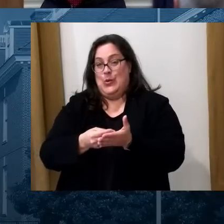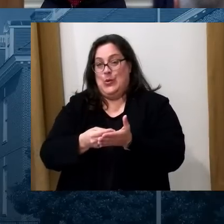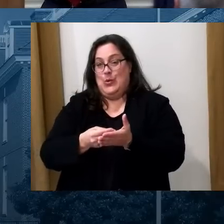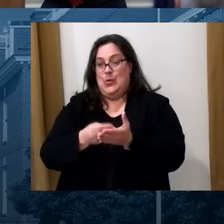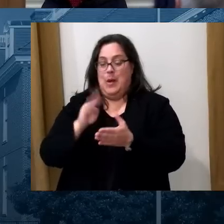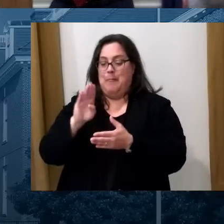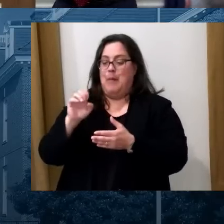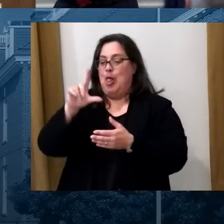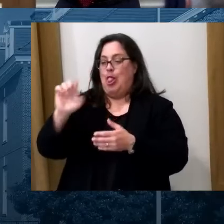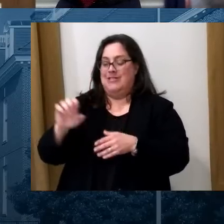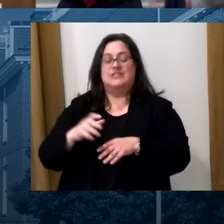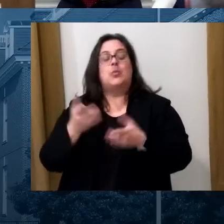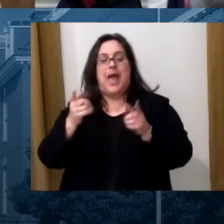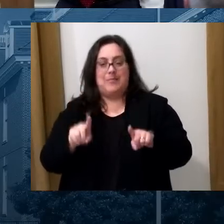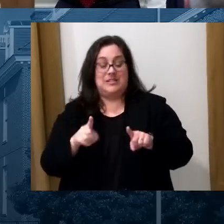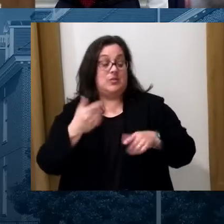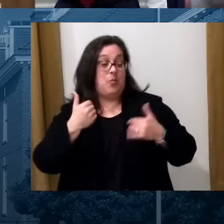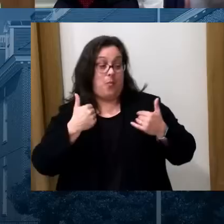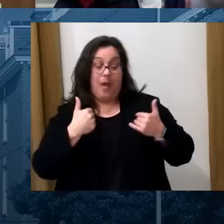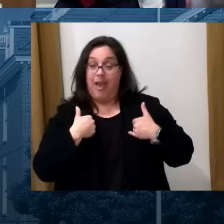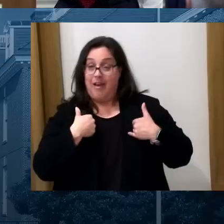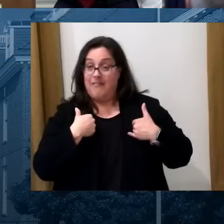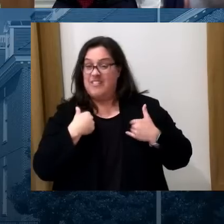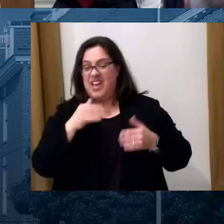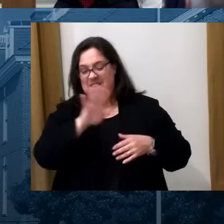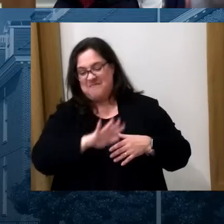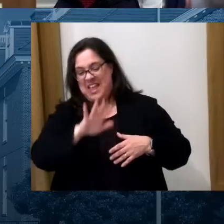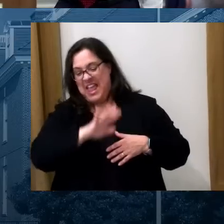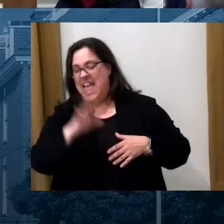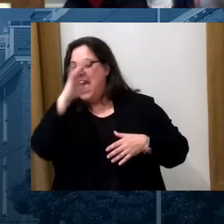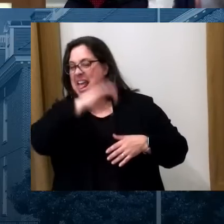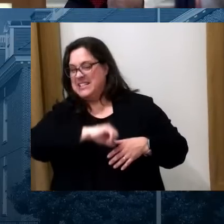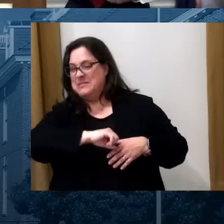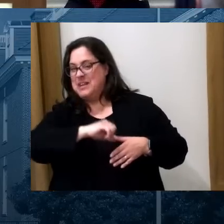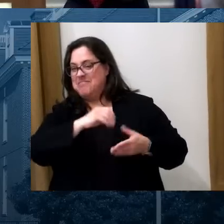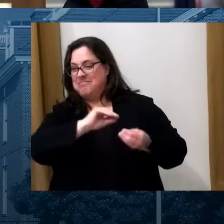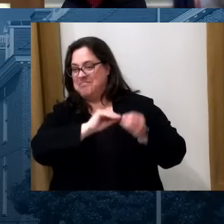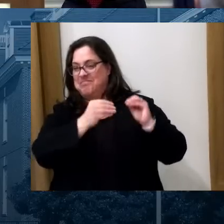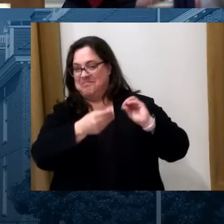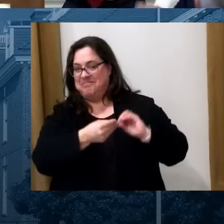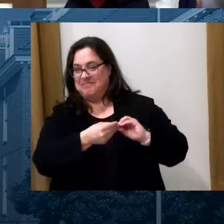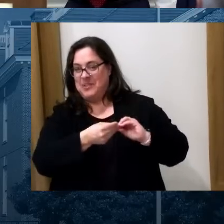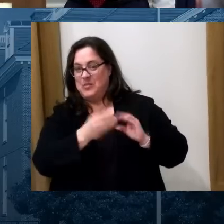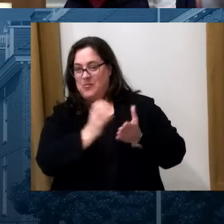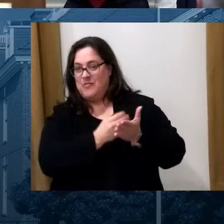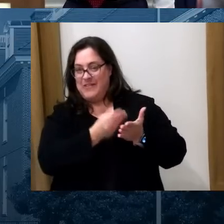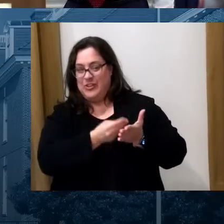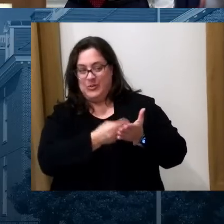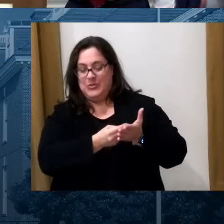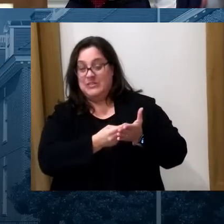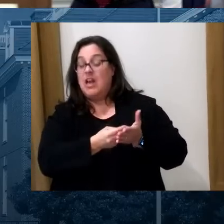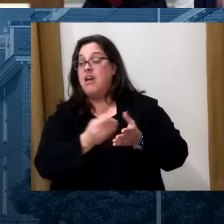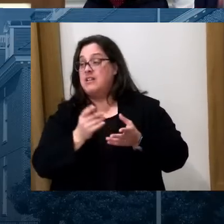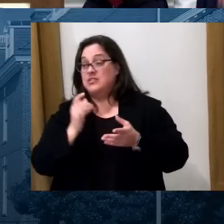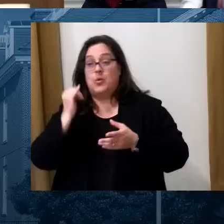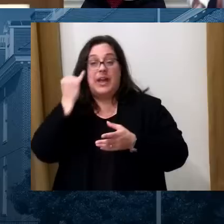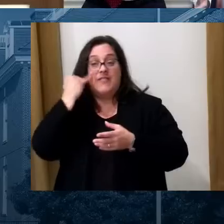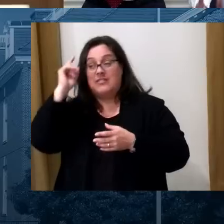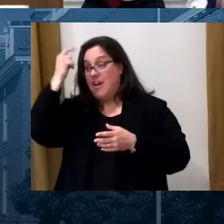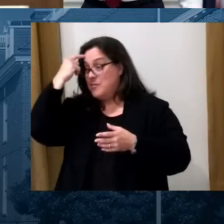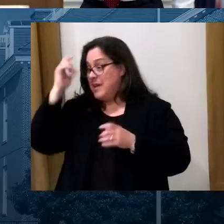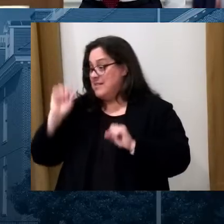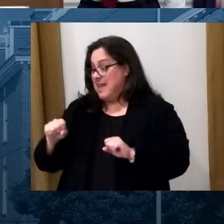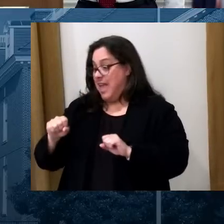legislature, we get an estimate as to what the revenues are, and the legislature, the governor can present a budget that